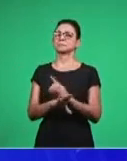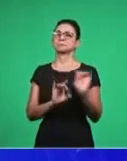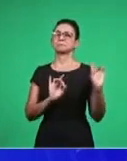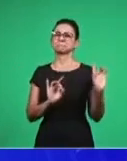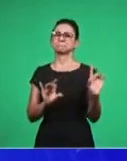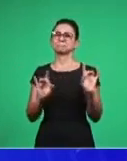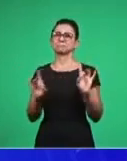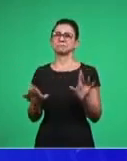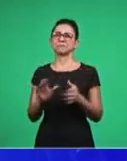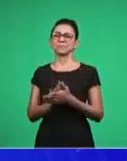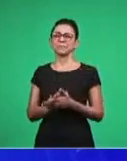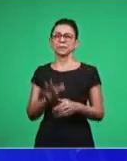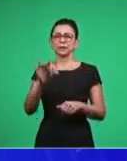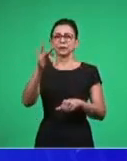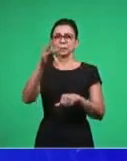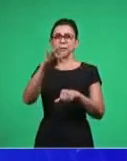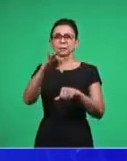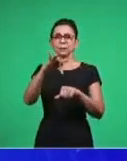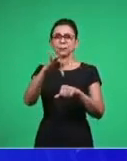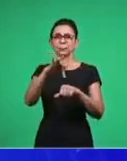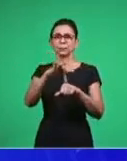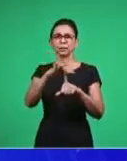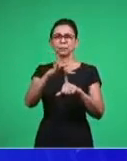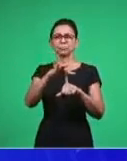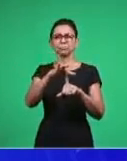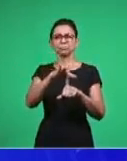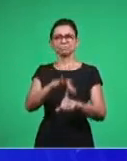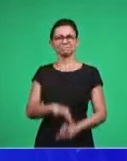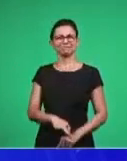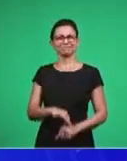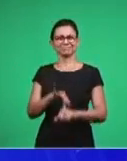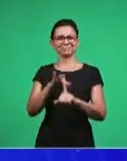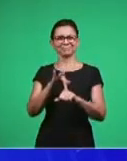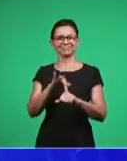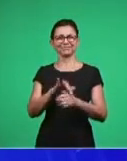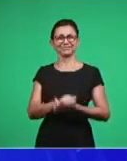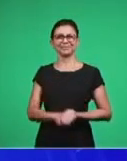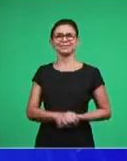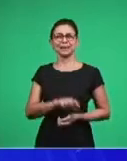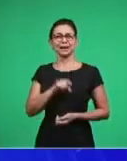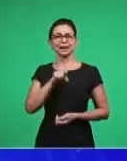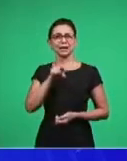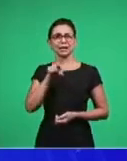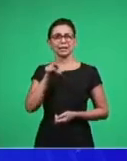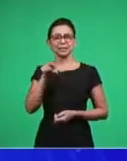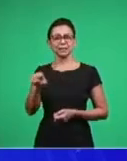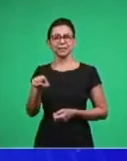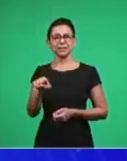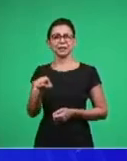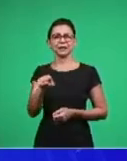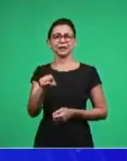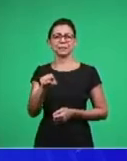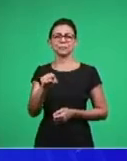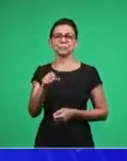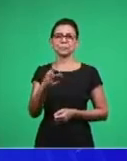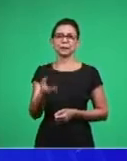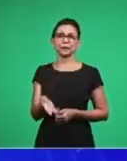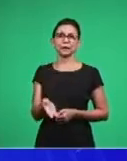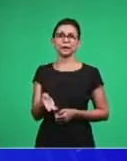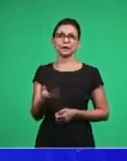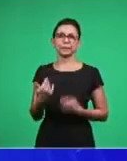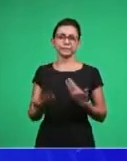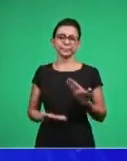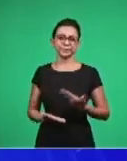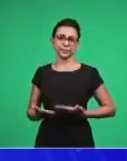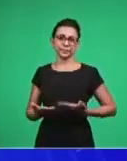in Brasilia. There was a special service in our church in Fundão in Espírito Santo.